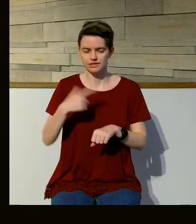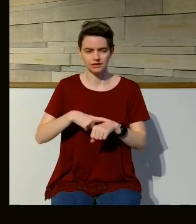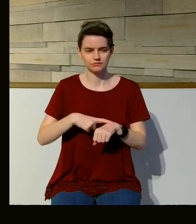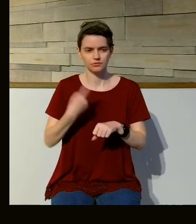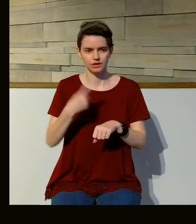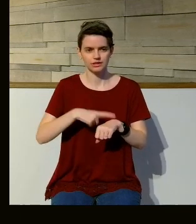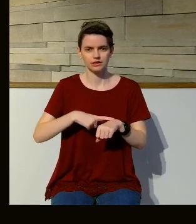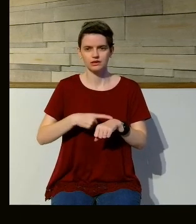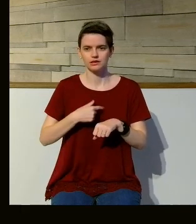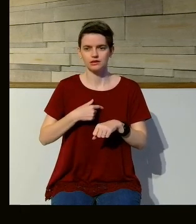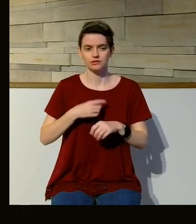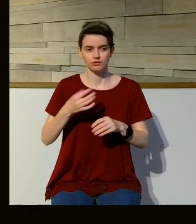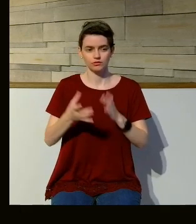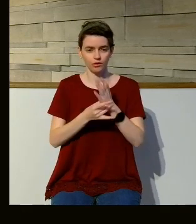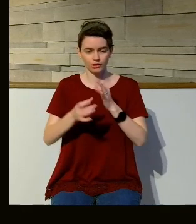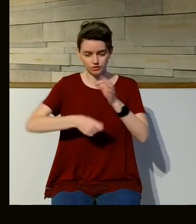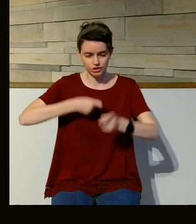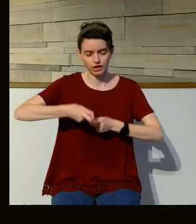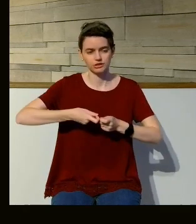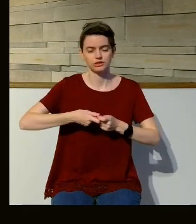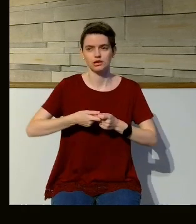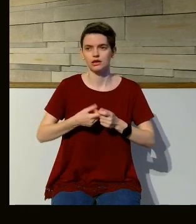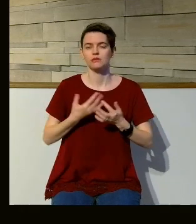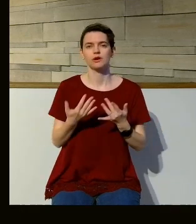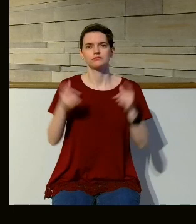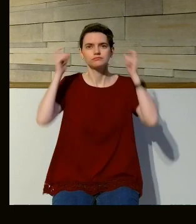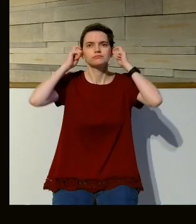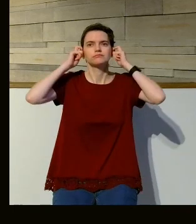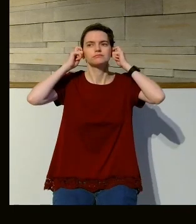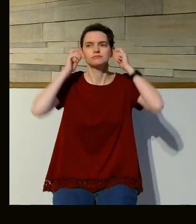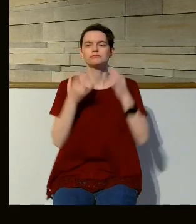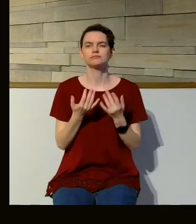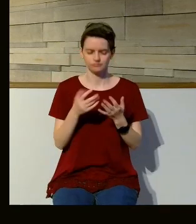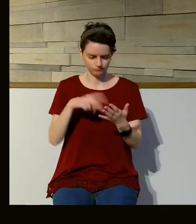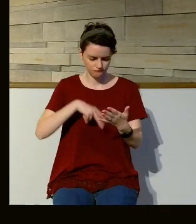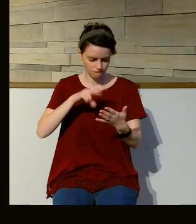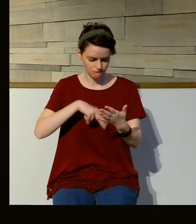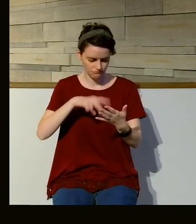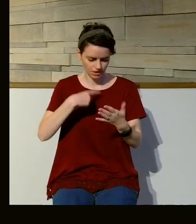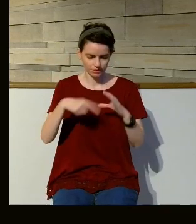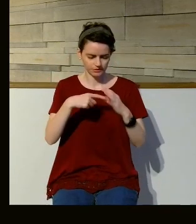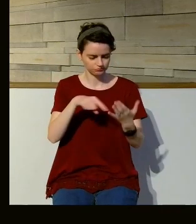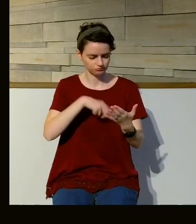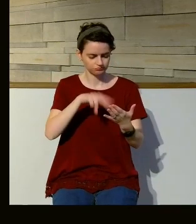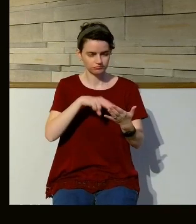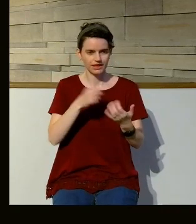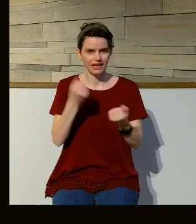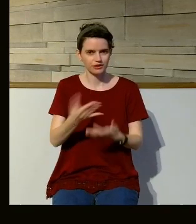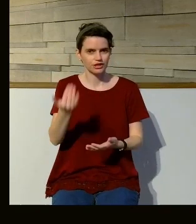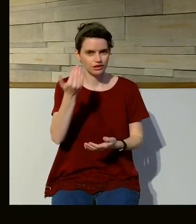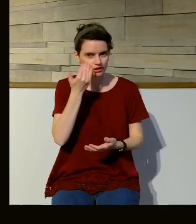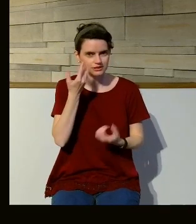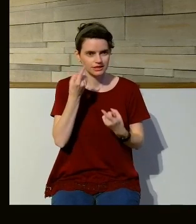particular, I was getting my oil changed. And as I'm waiting, I have my headphones in while I'm looking at my emails. And everyone knows that